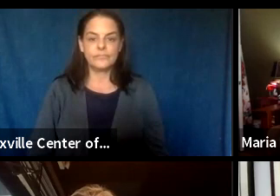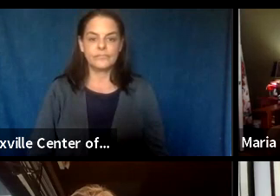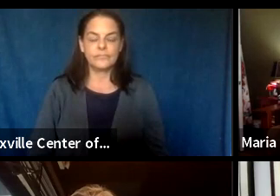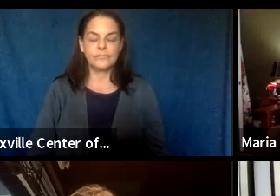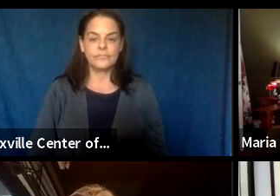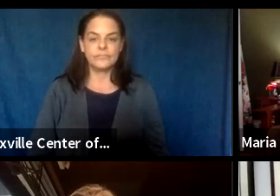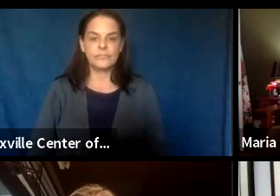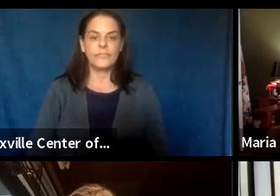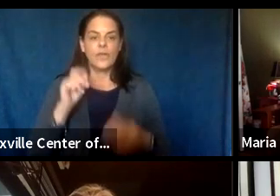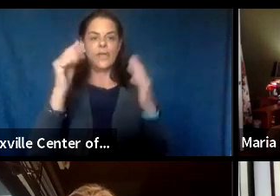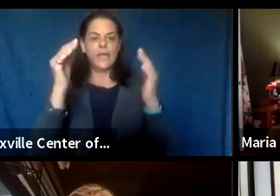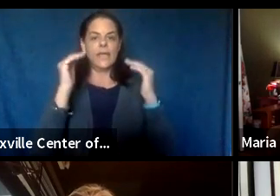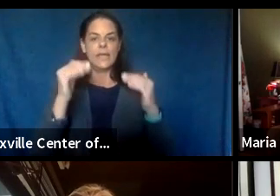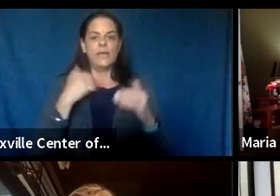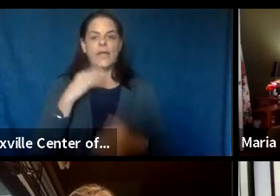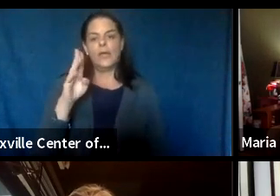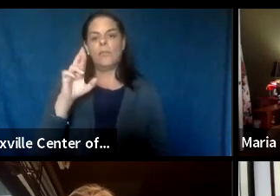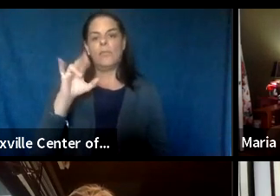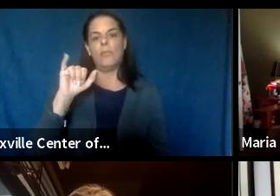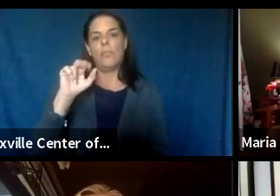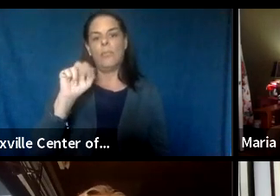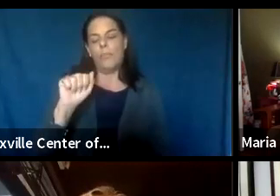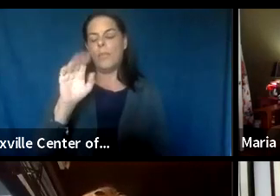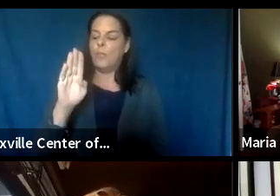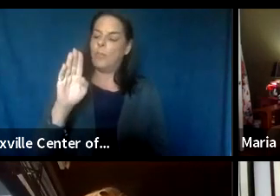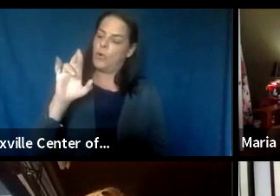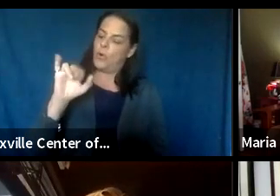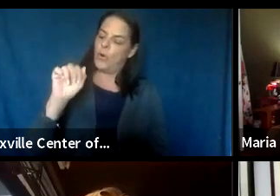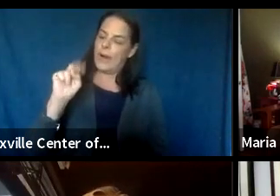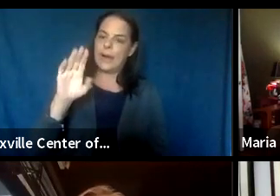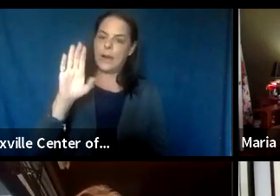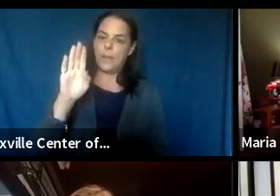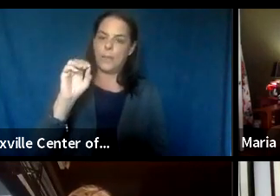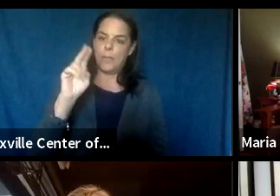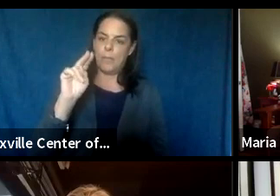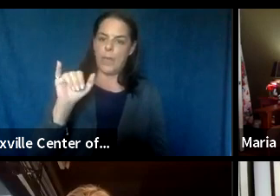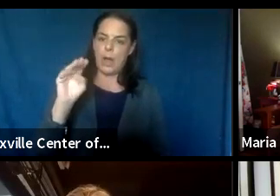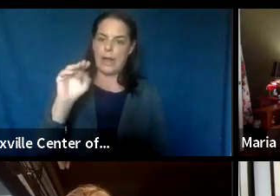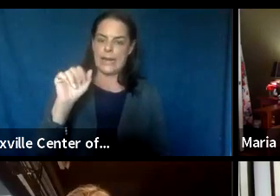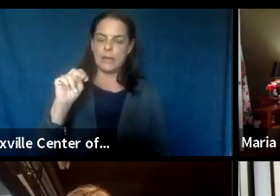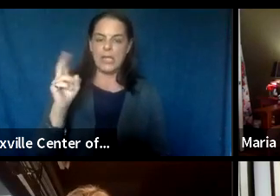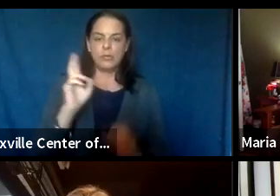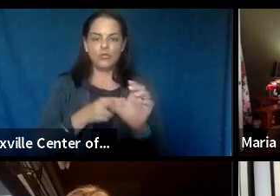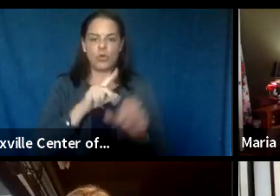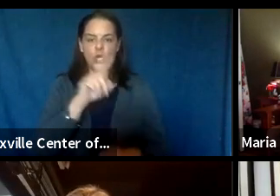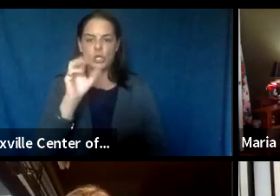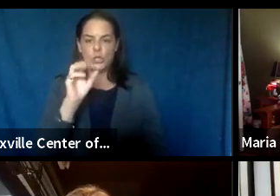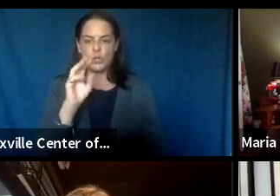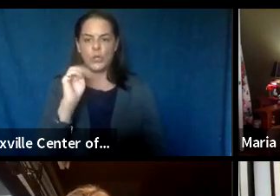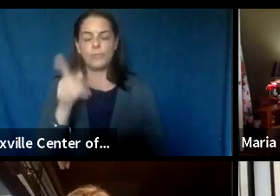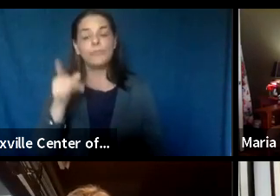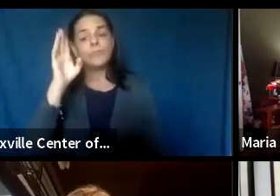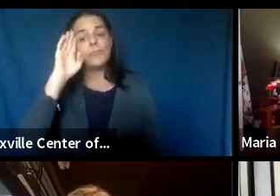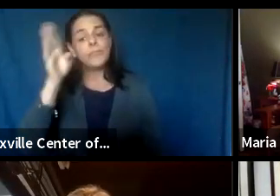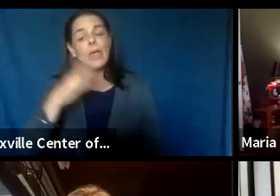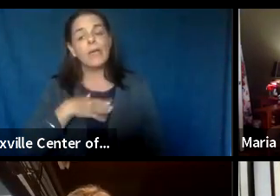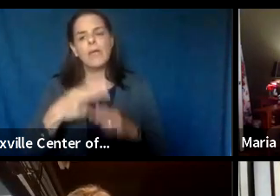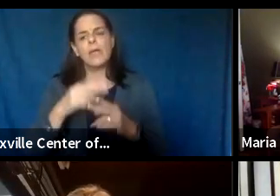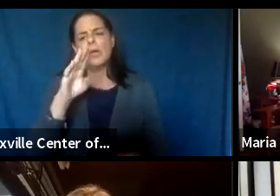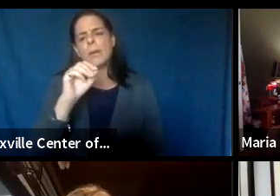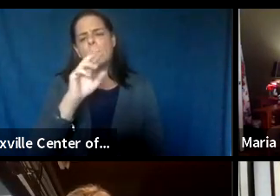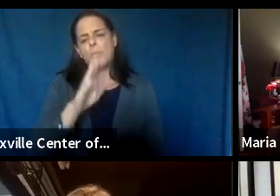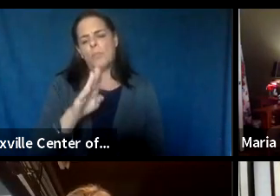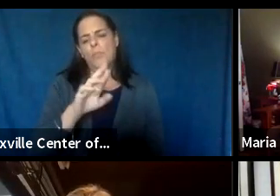All right, up next, we have Brian Bonnyman, also joining us via Zoom. Hello, my name is Brian